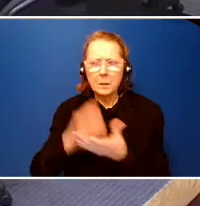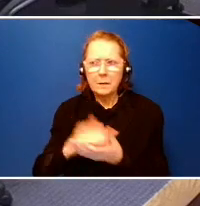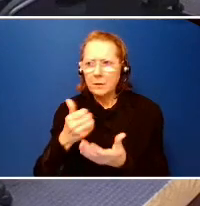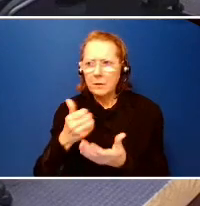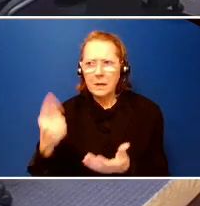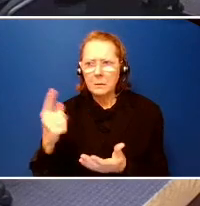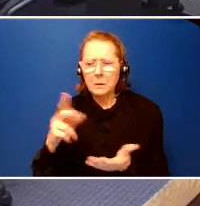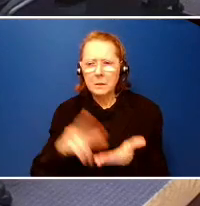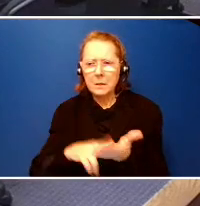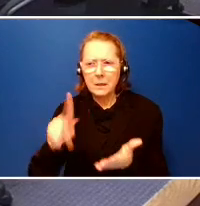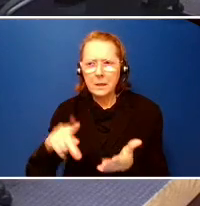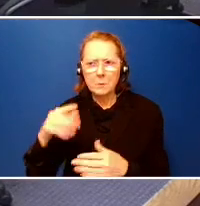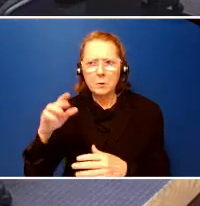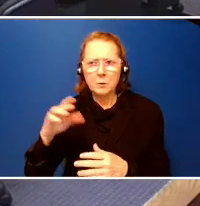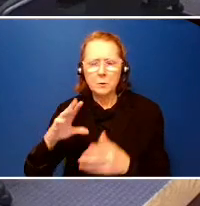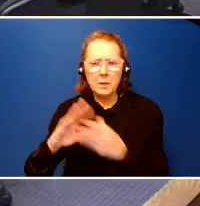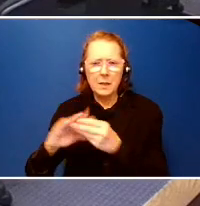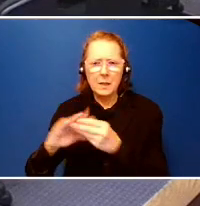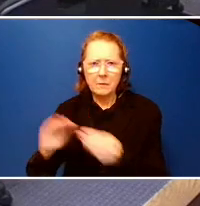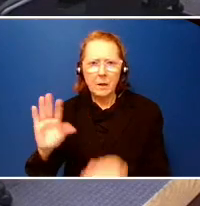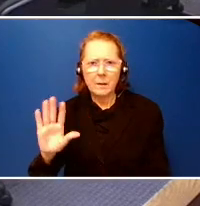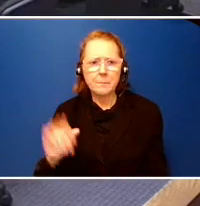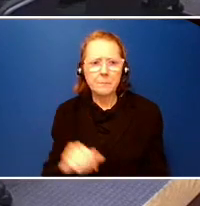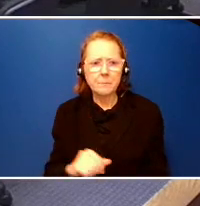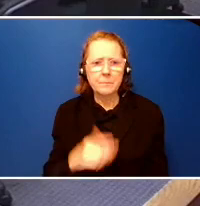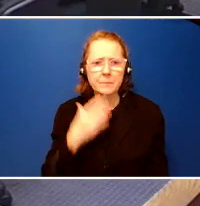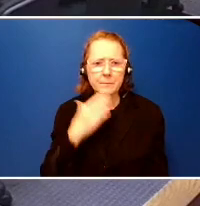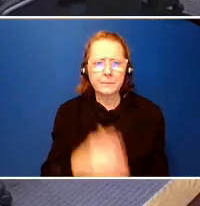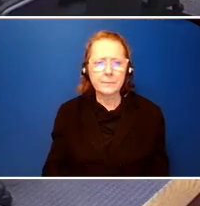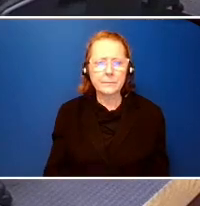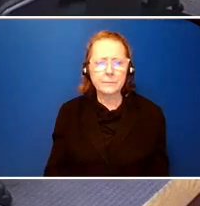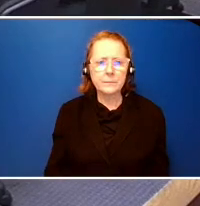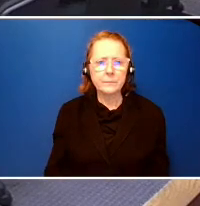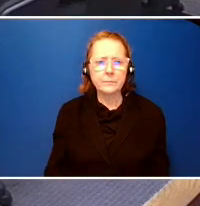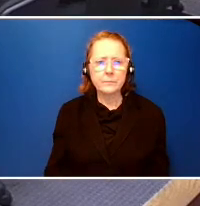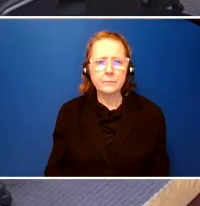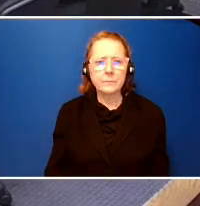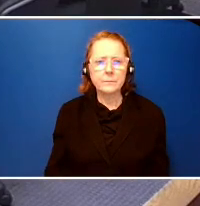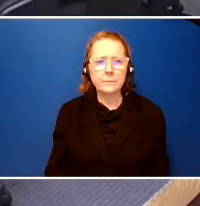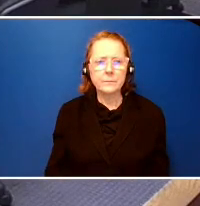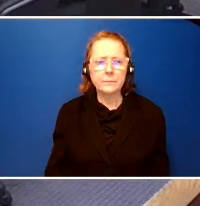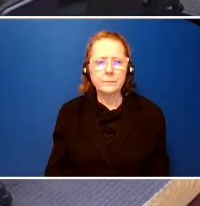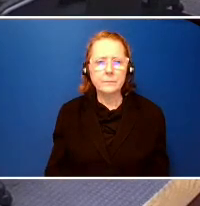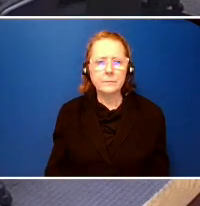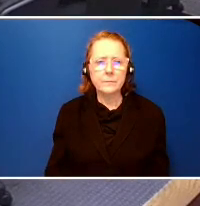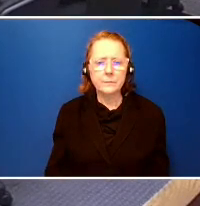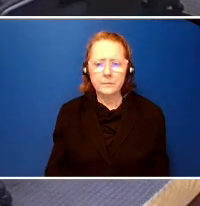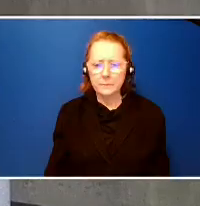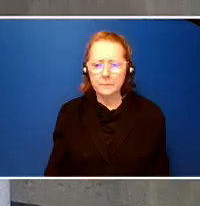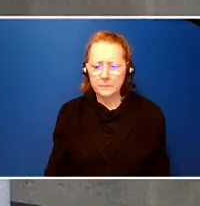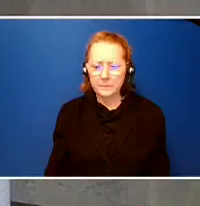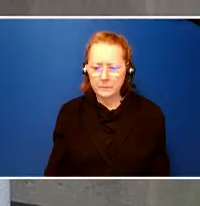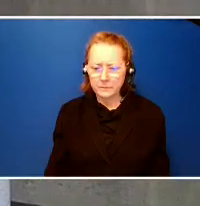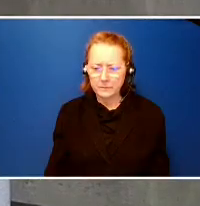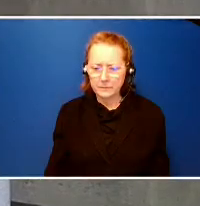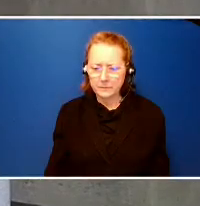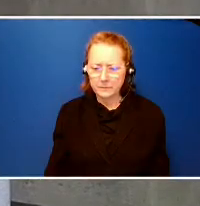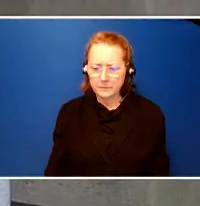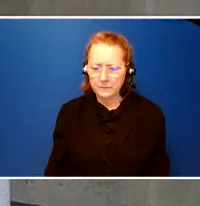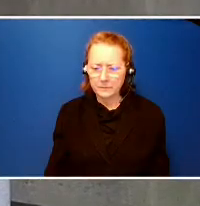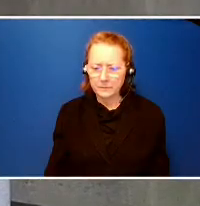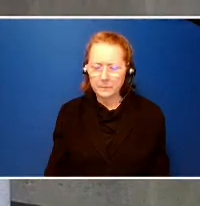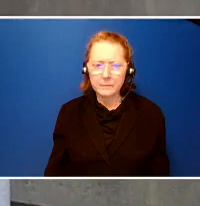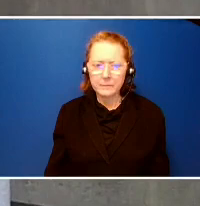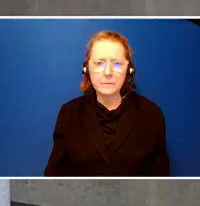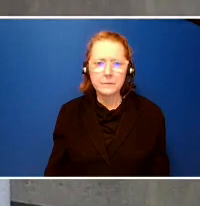up to testify. Thank you. Good evening, Mayor and Council. Could you hit that